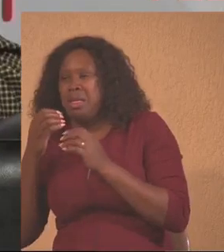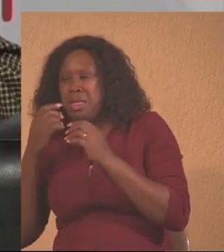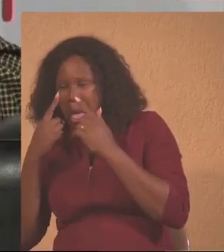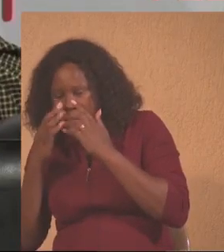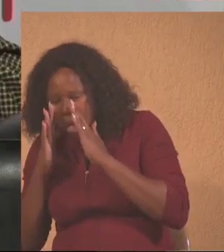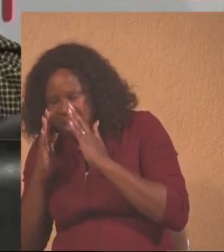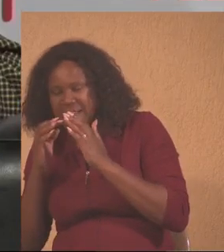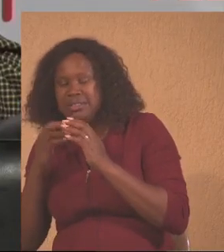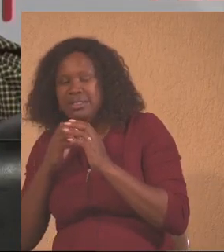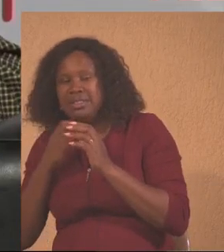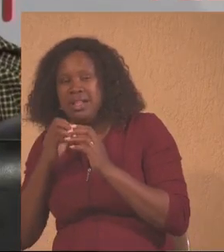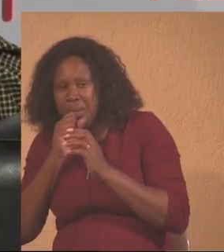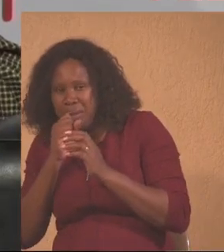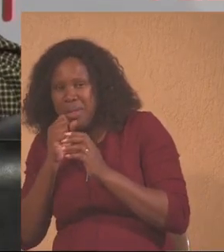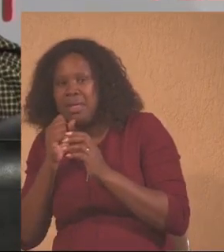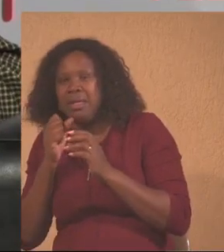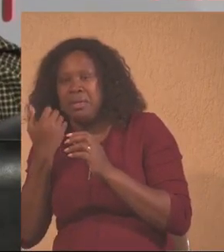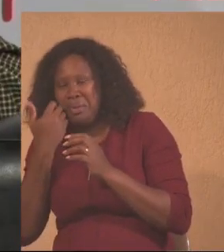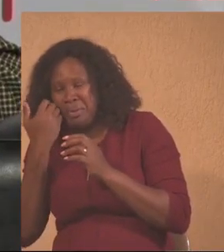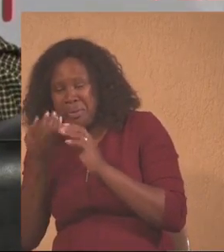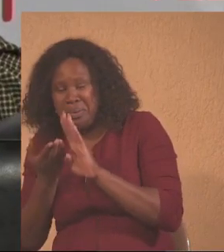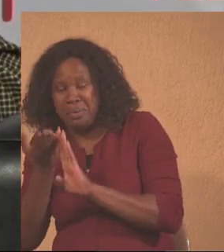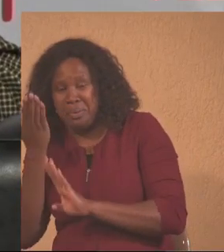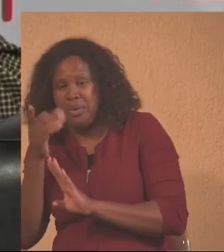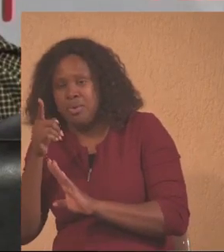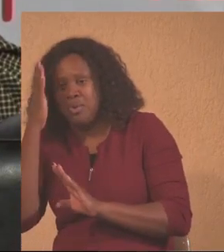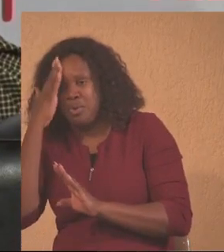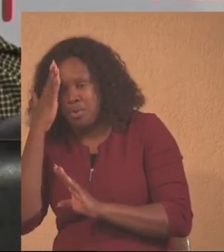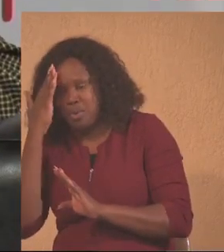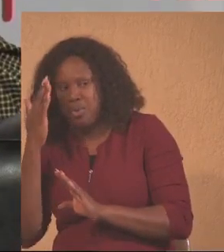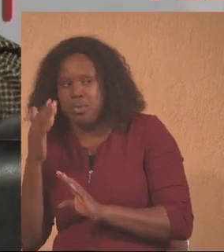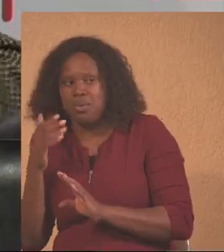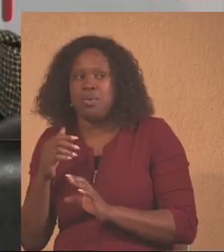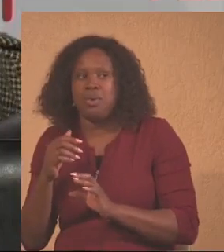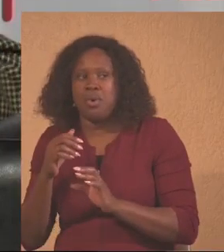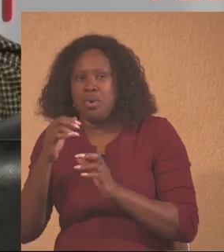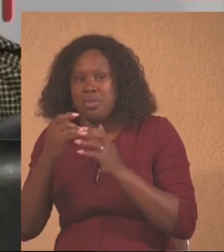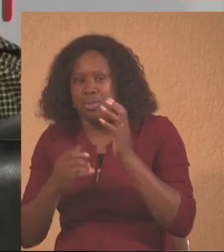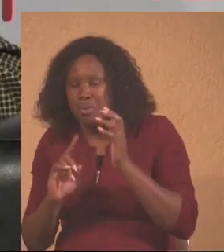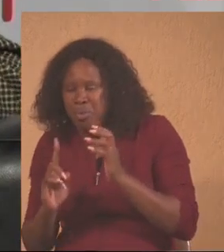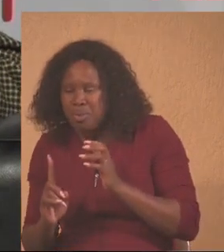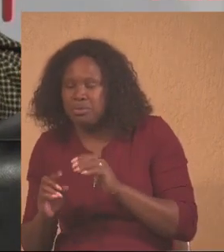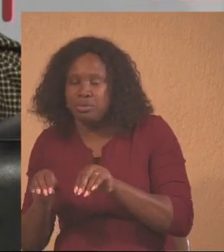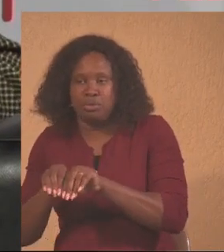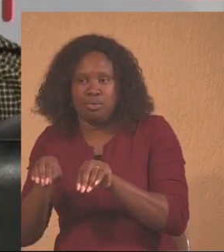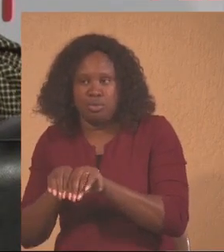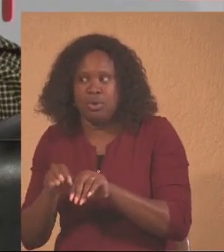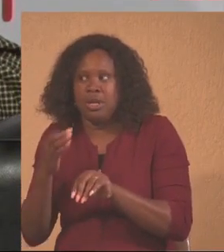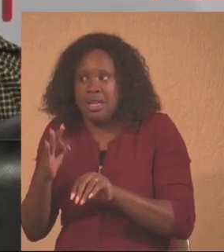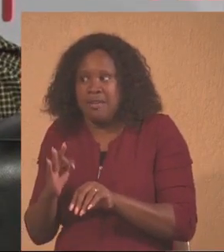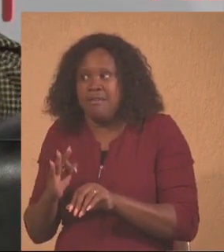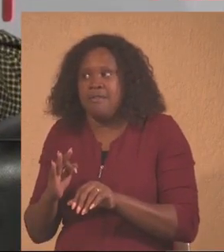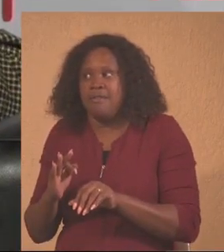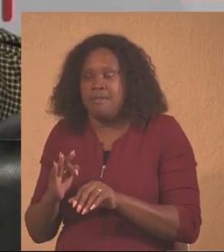you know what is COVID-19 signs and symptoms, and what to do should you